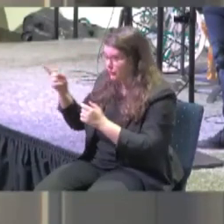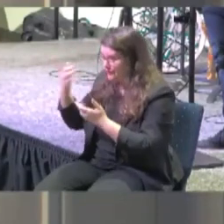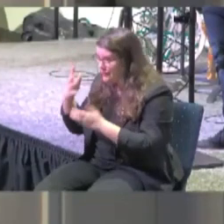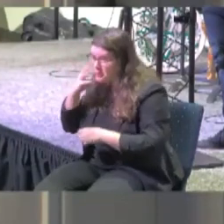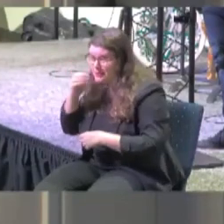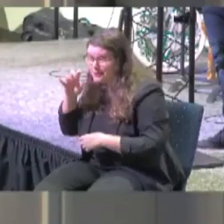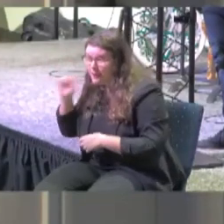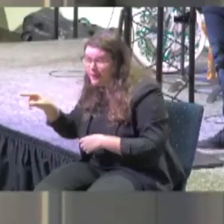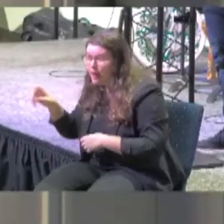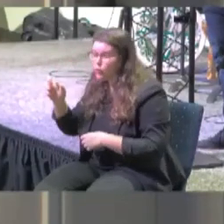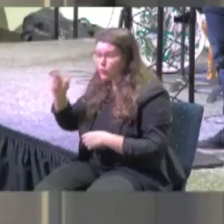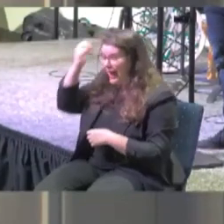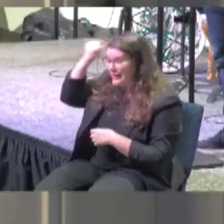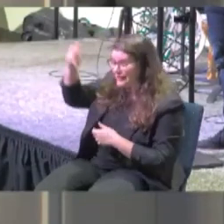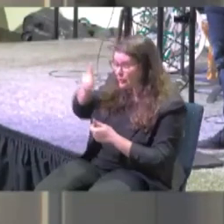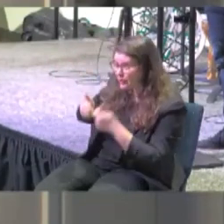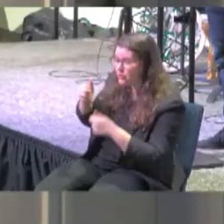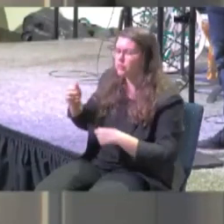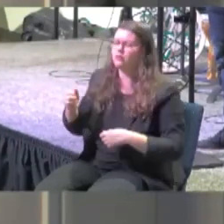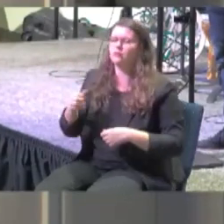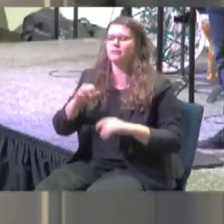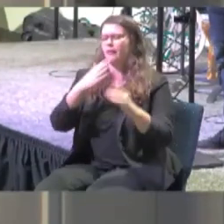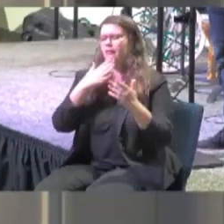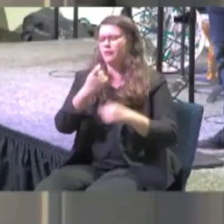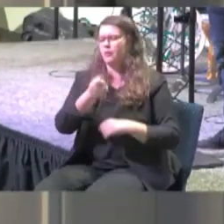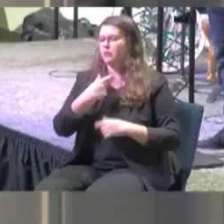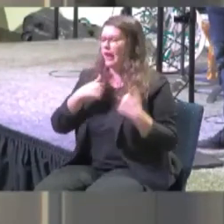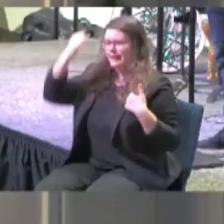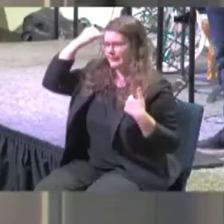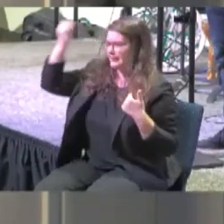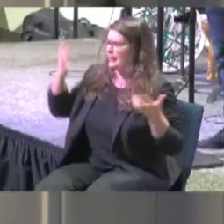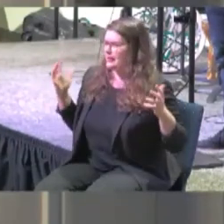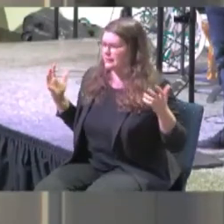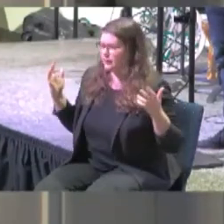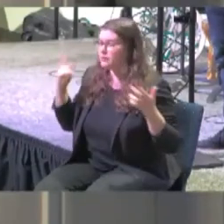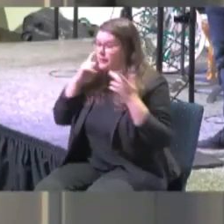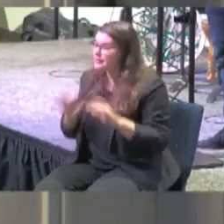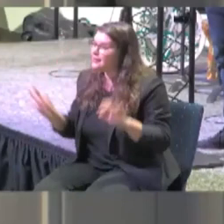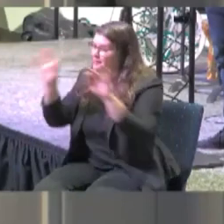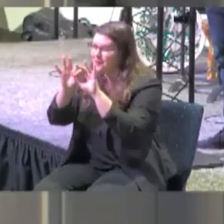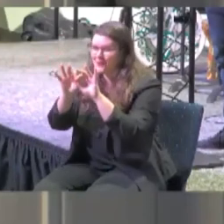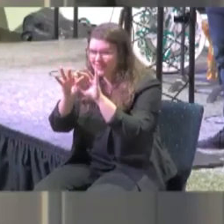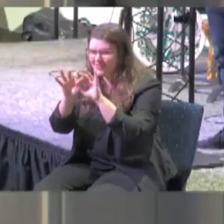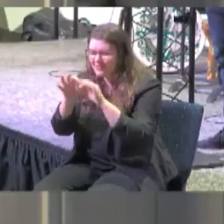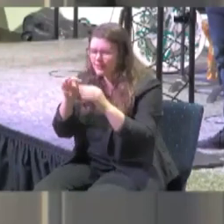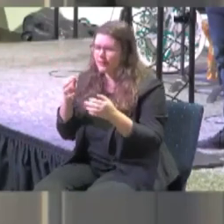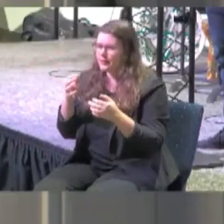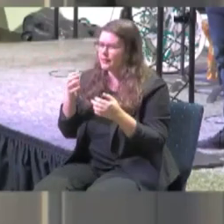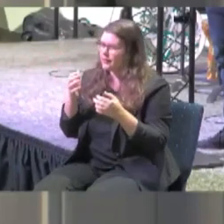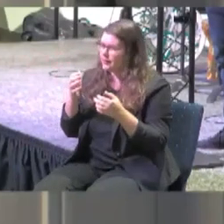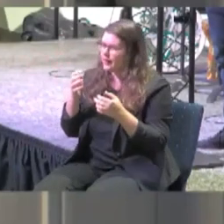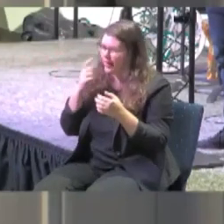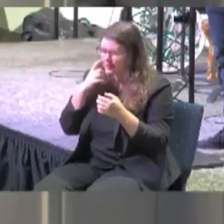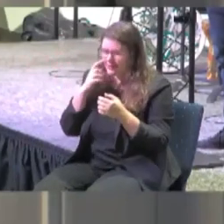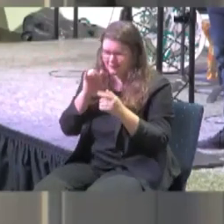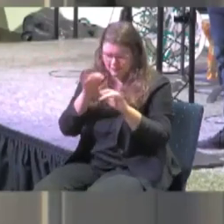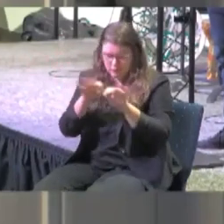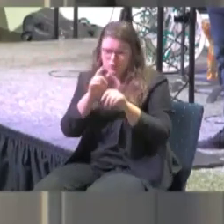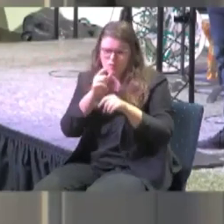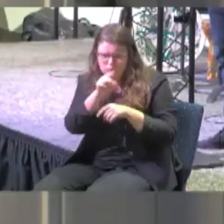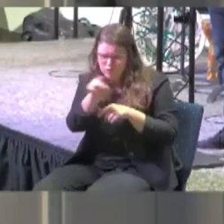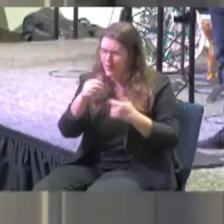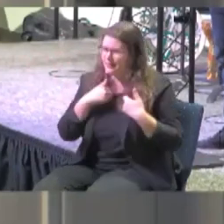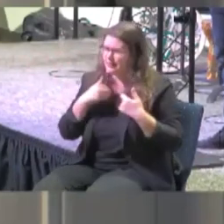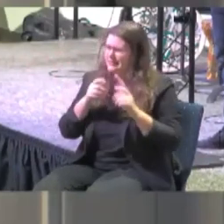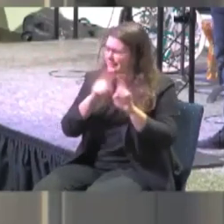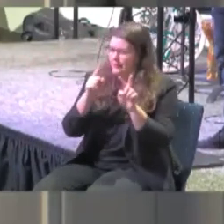you. It's an idea that I've had. It's not something I practice, but I think it's extremely important. I would love it to become more of a focus. And I know that there's at least one